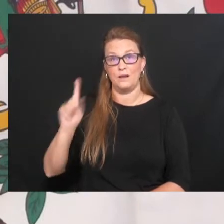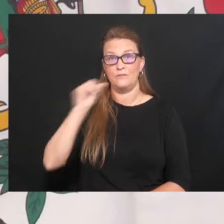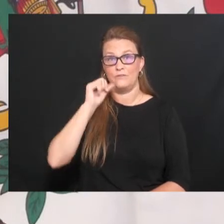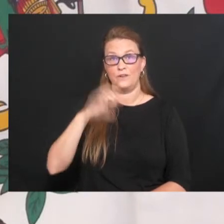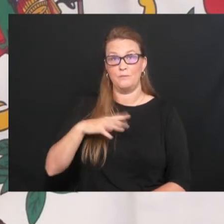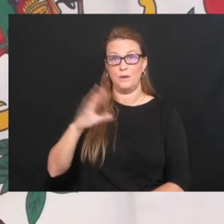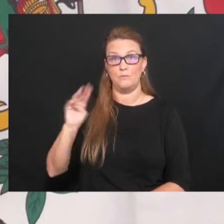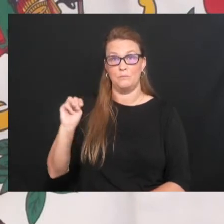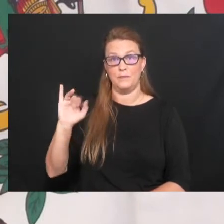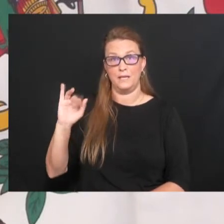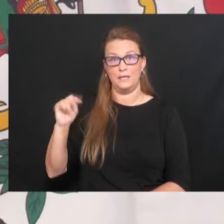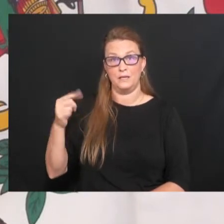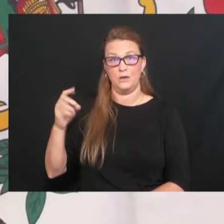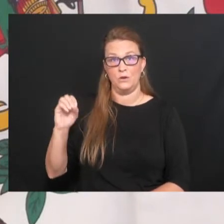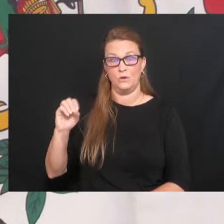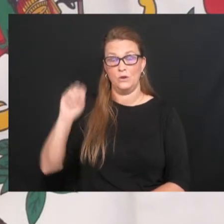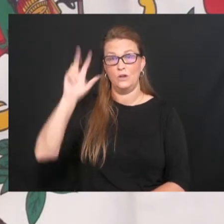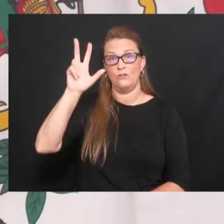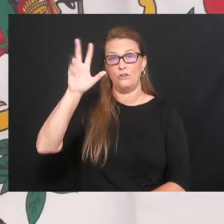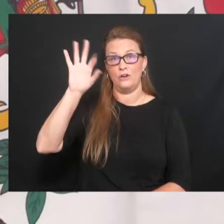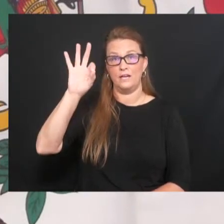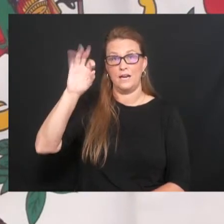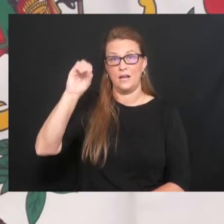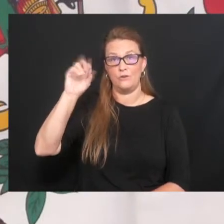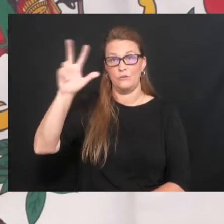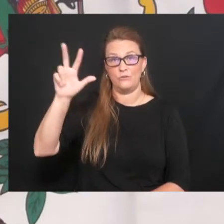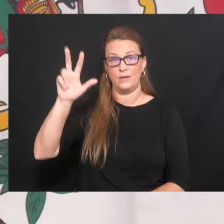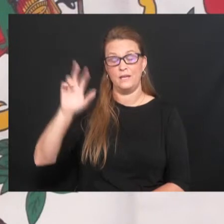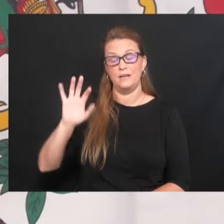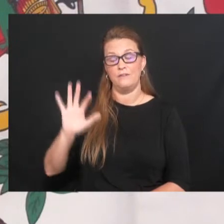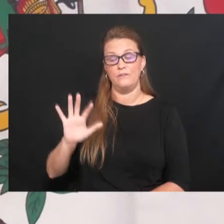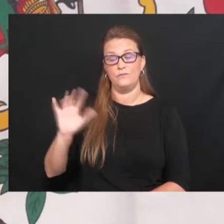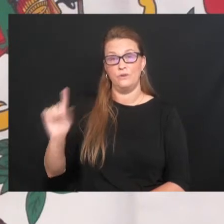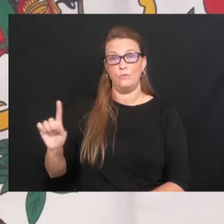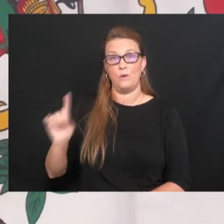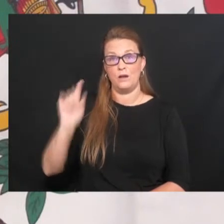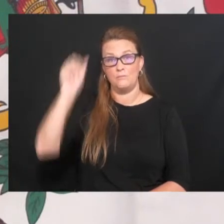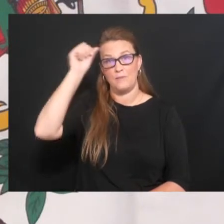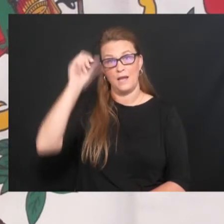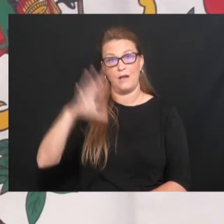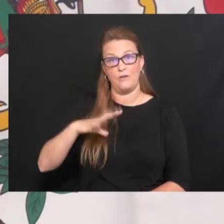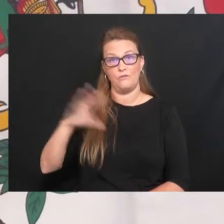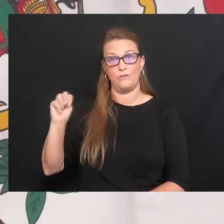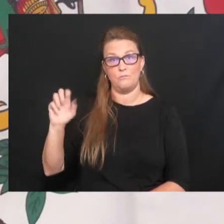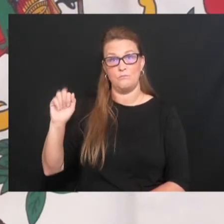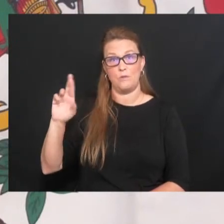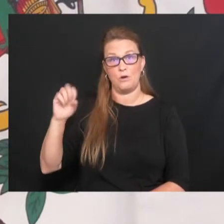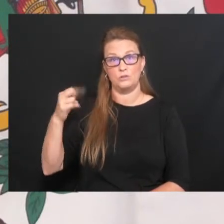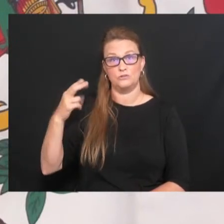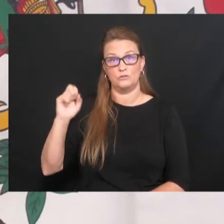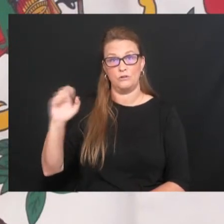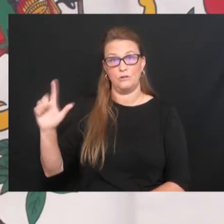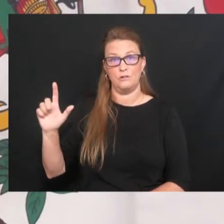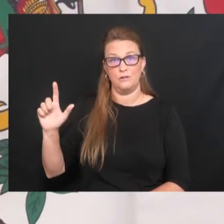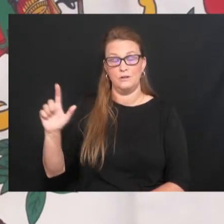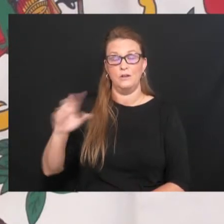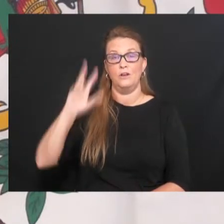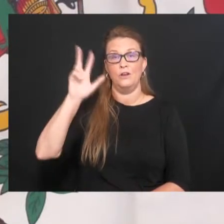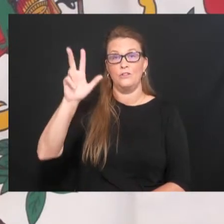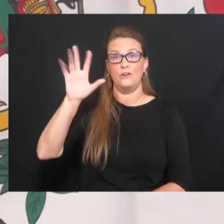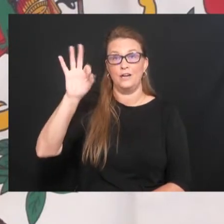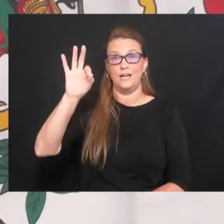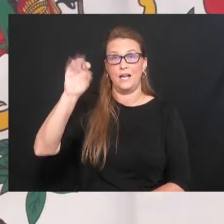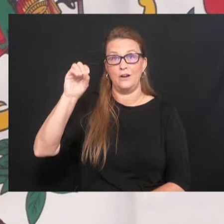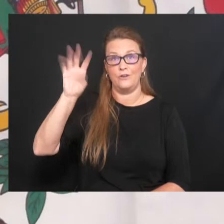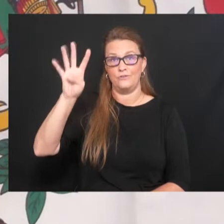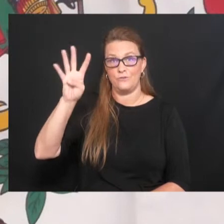from Mingo County. The 3,903rd death, a 51-year-old male from Marshall County. The